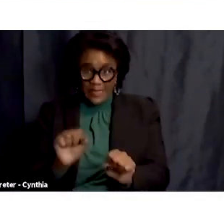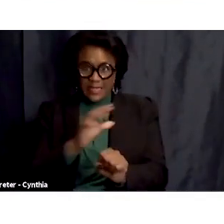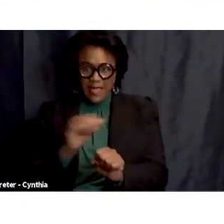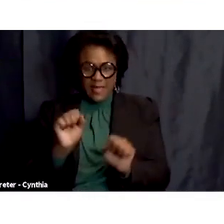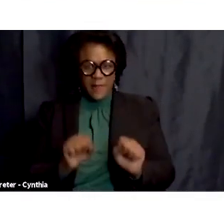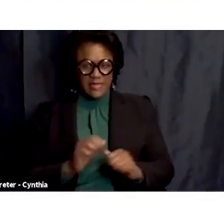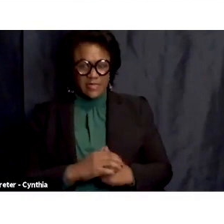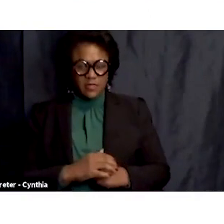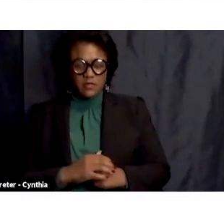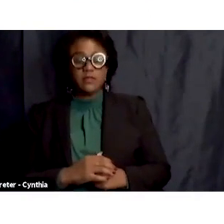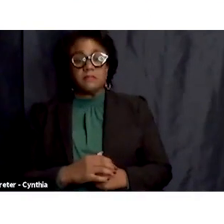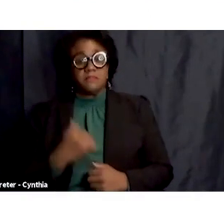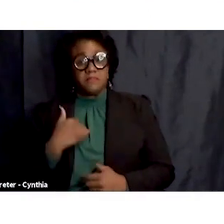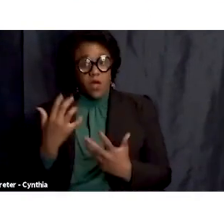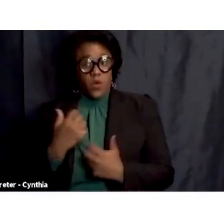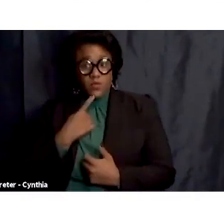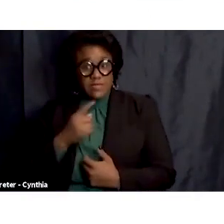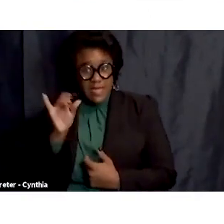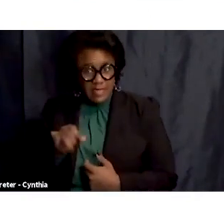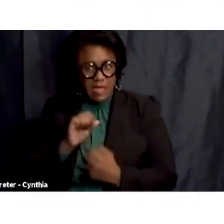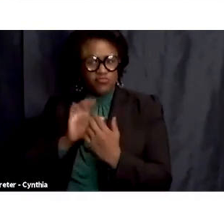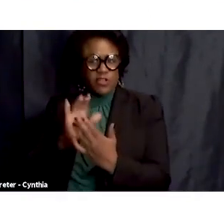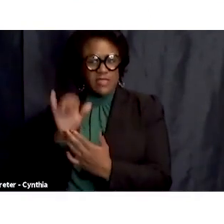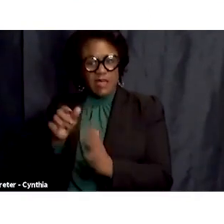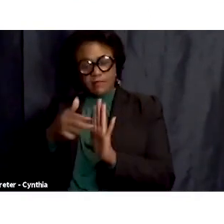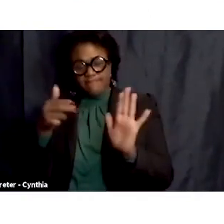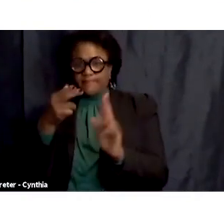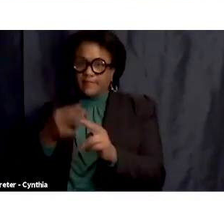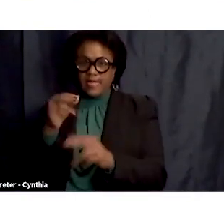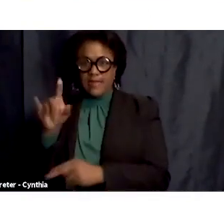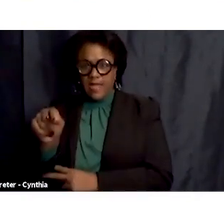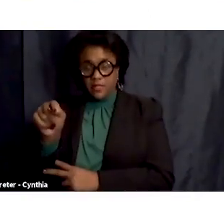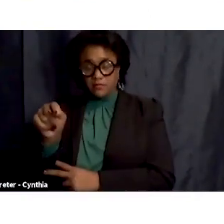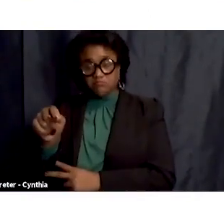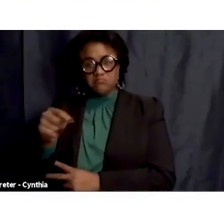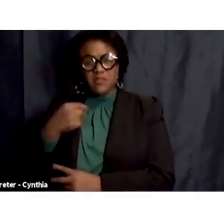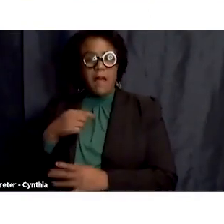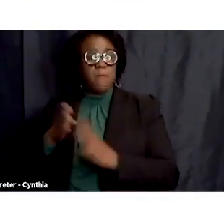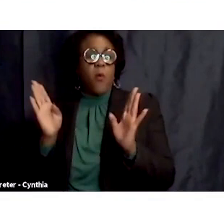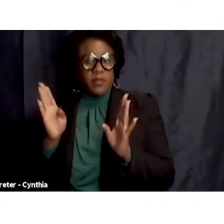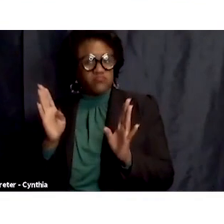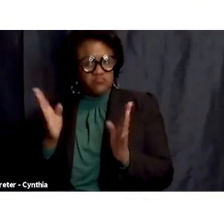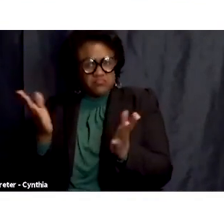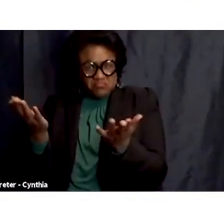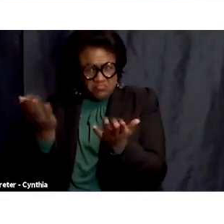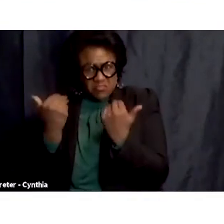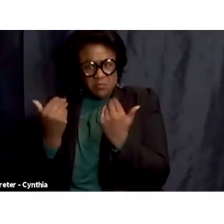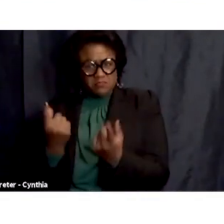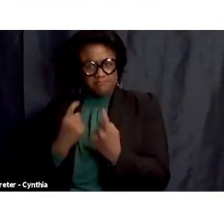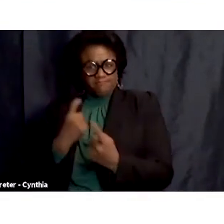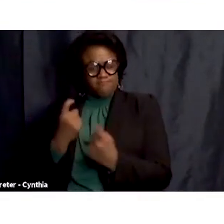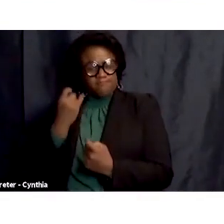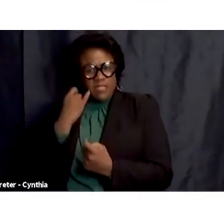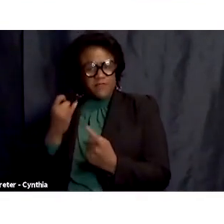want to say that, and to address it and name it. And I'm definitely open to questions afterwards if there's more clarifying points, things that you